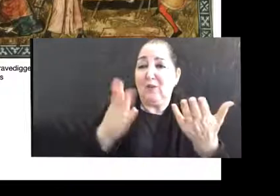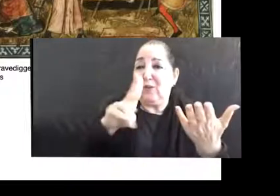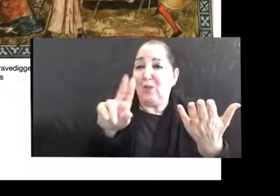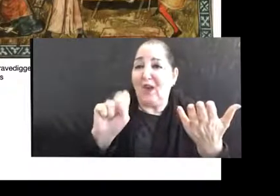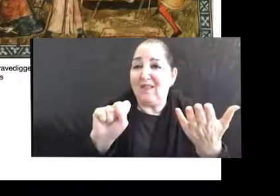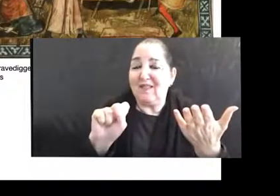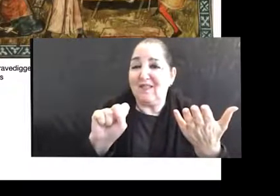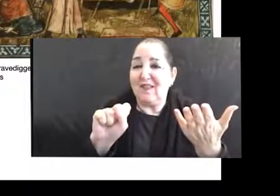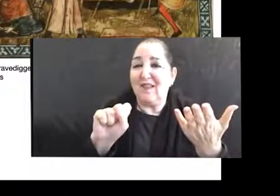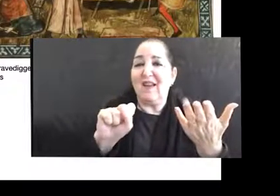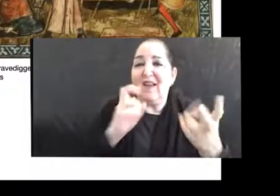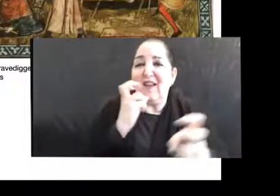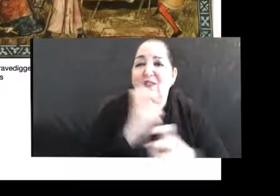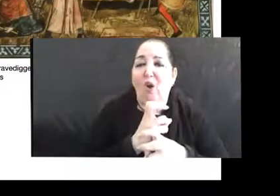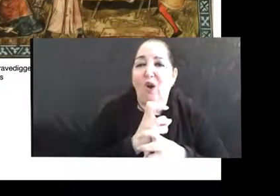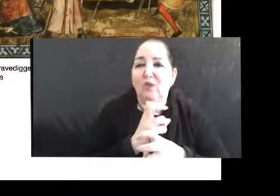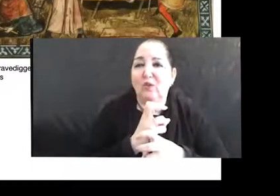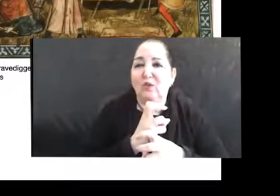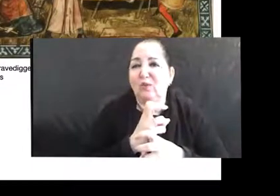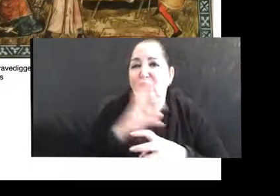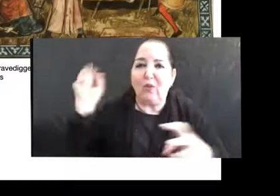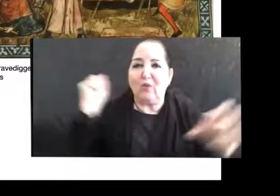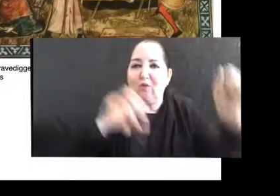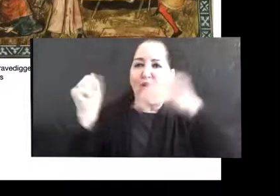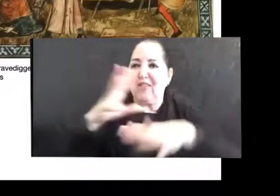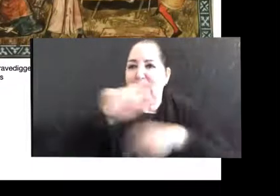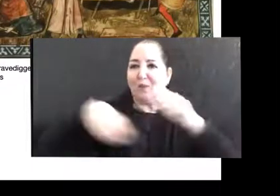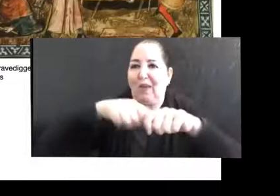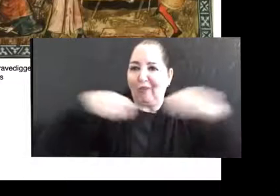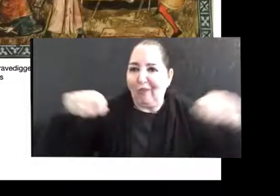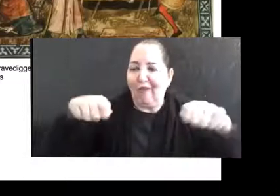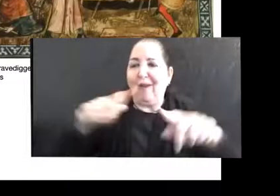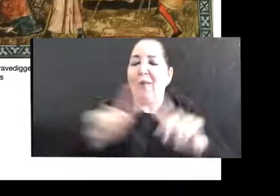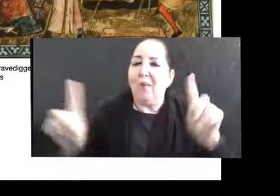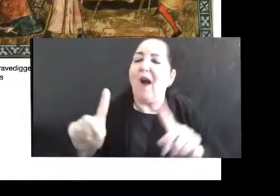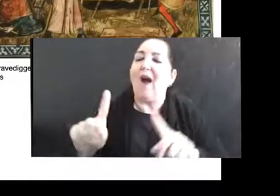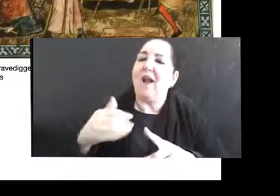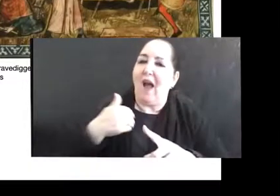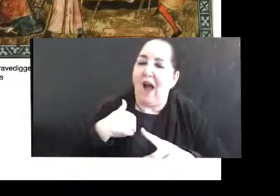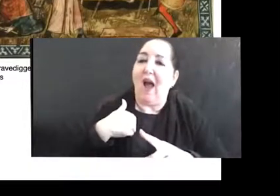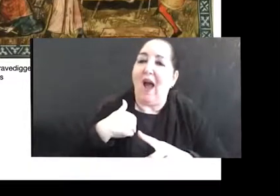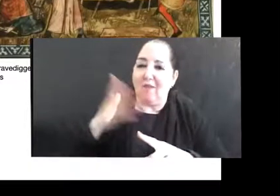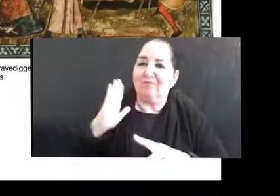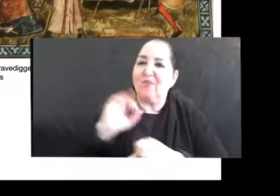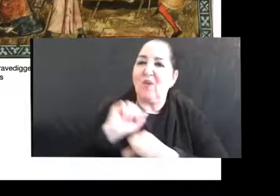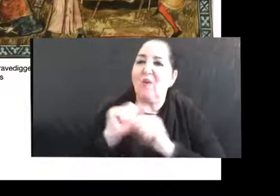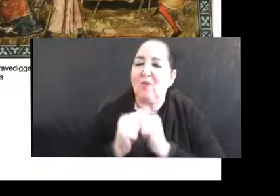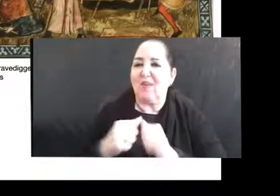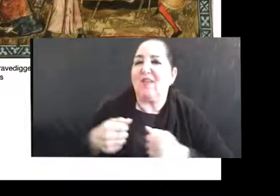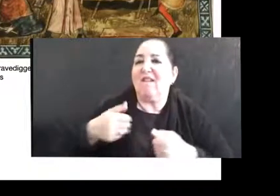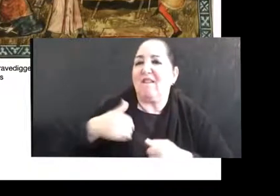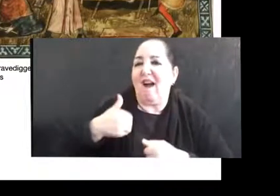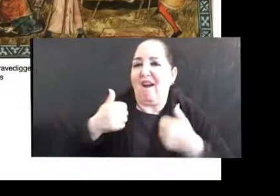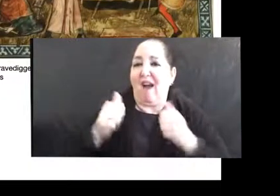hard to sort of wrap things up and throw everything together. But these young athletes that I worked with,